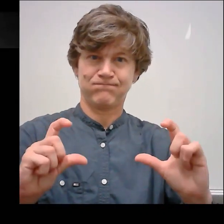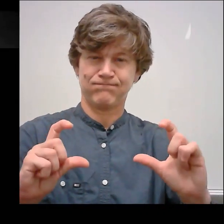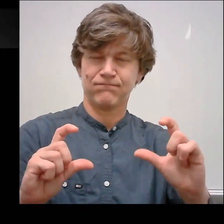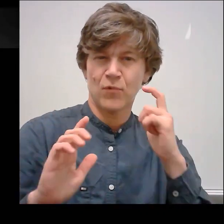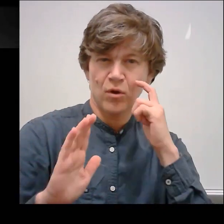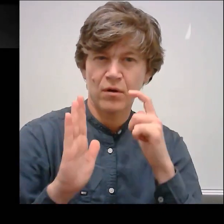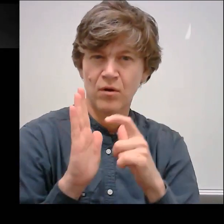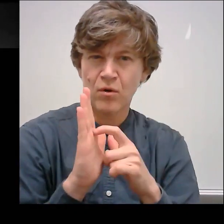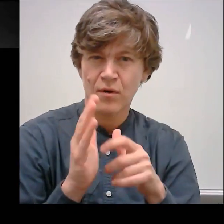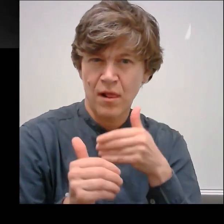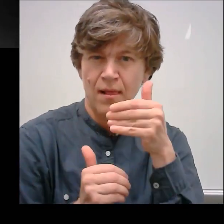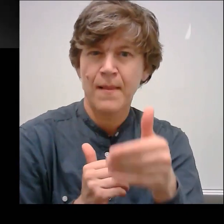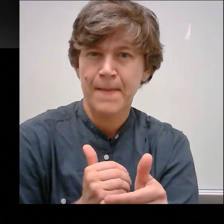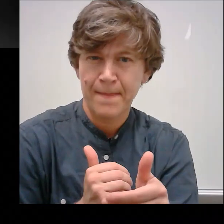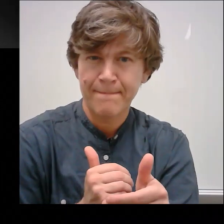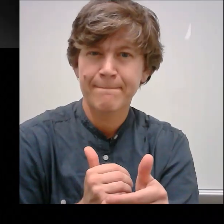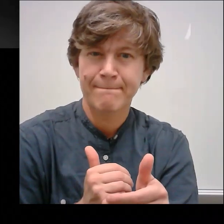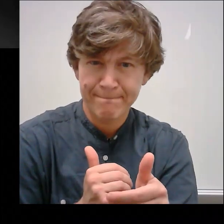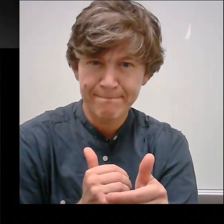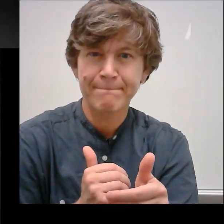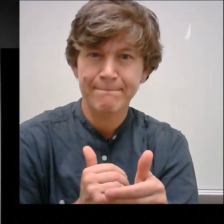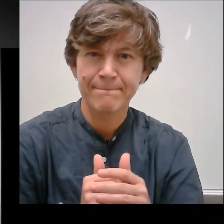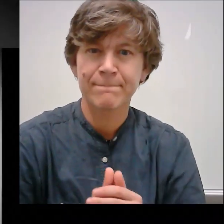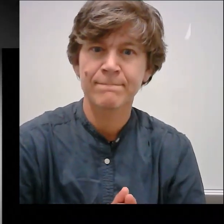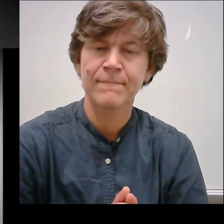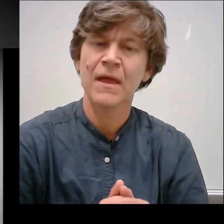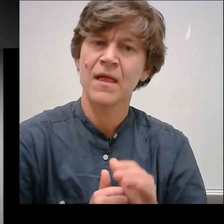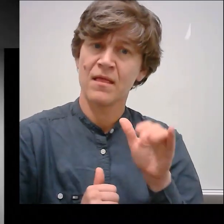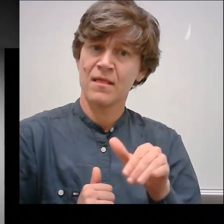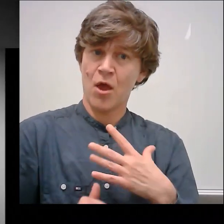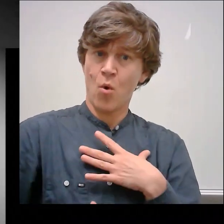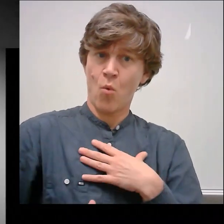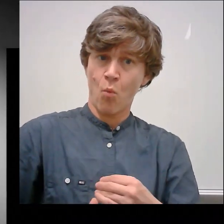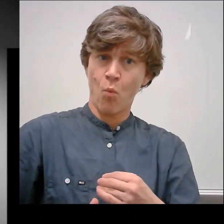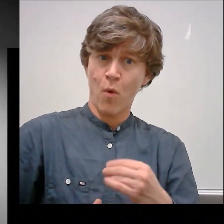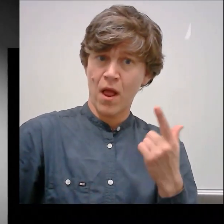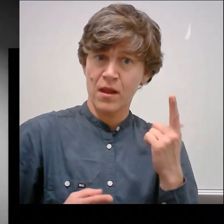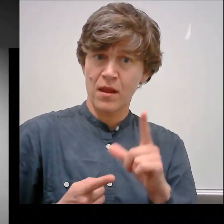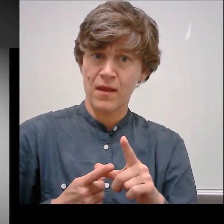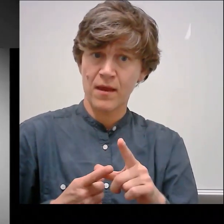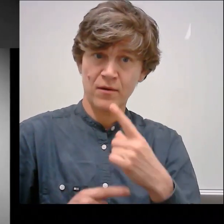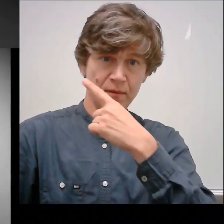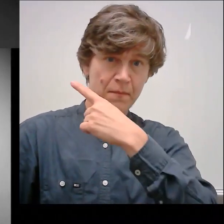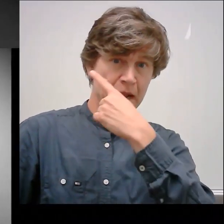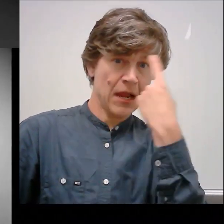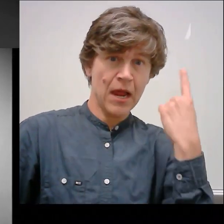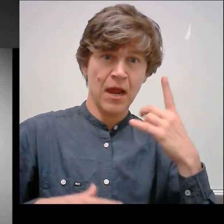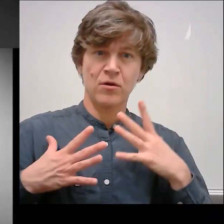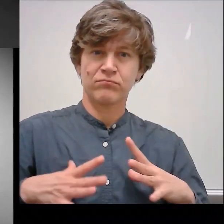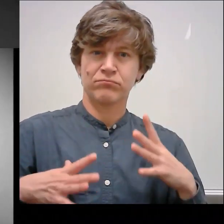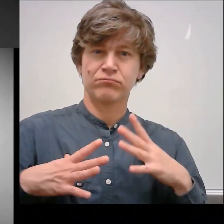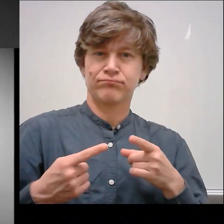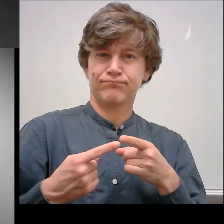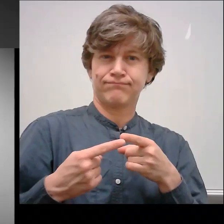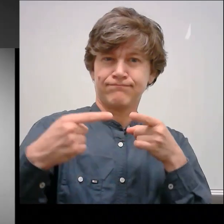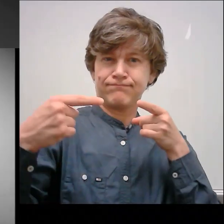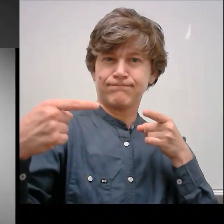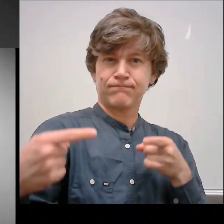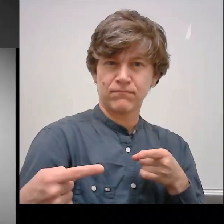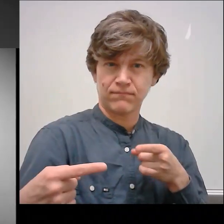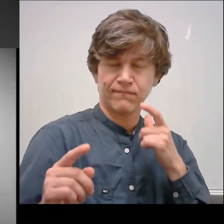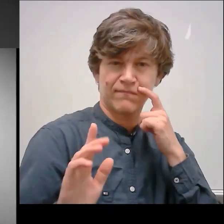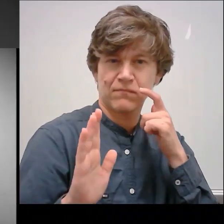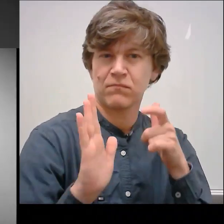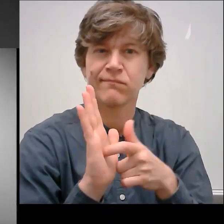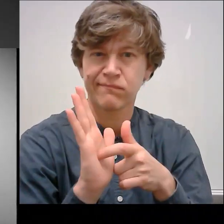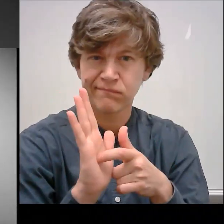The contrast is similar in value to the nose, coat, and hair relationship, But the quantity of white against black is